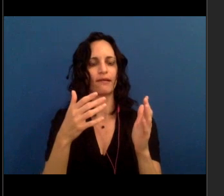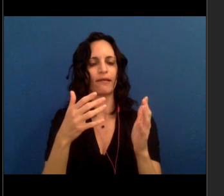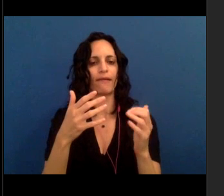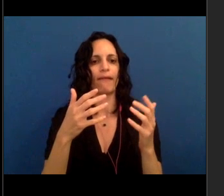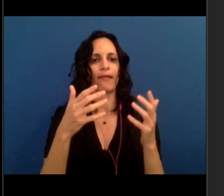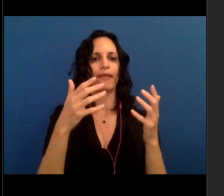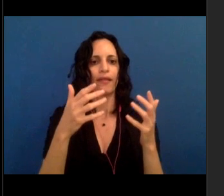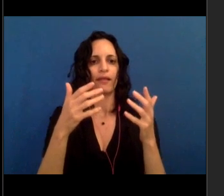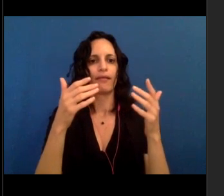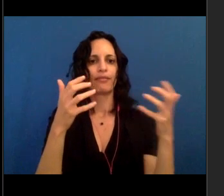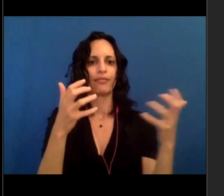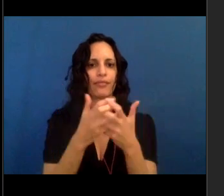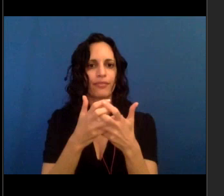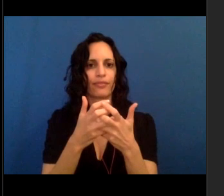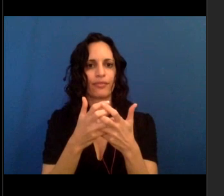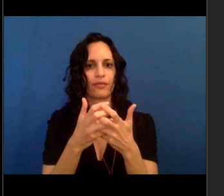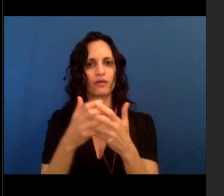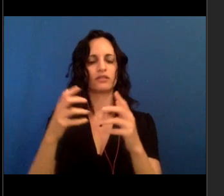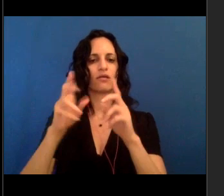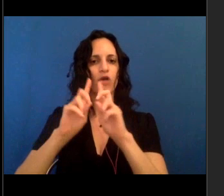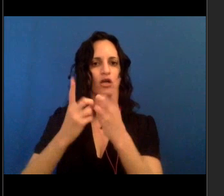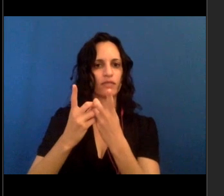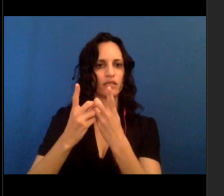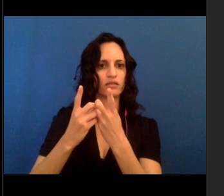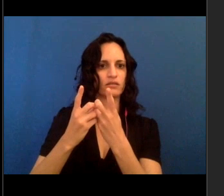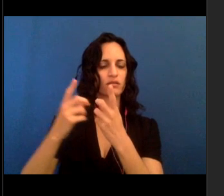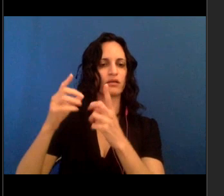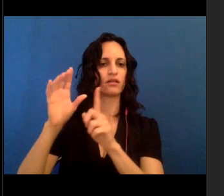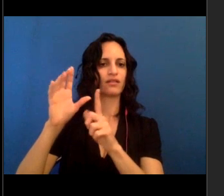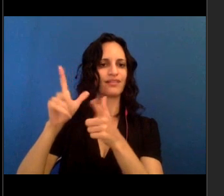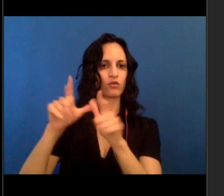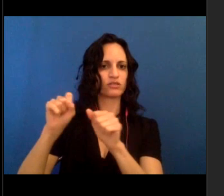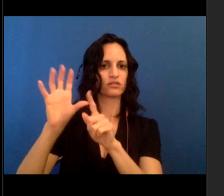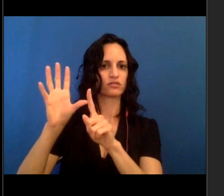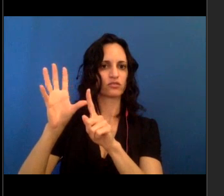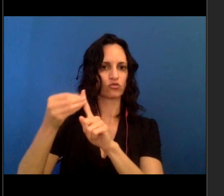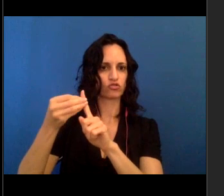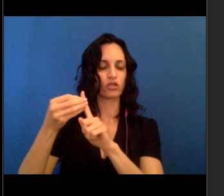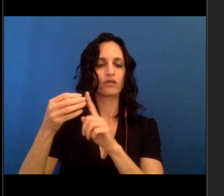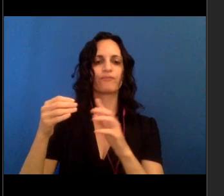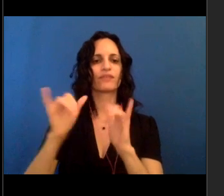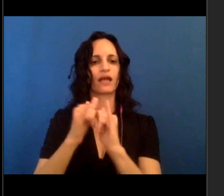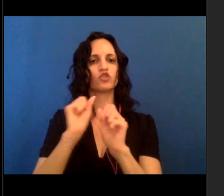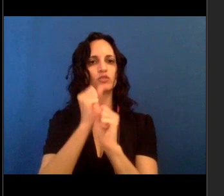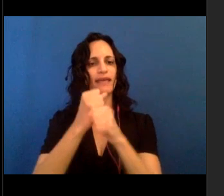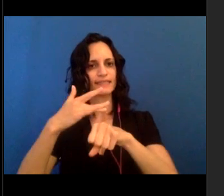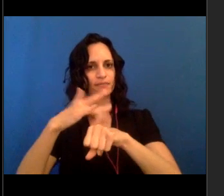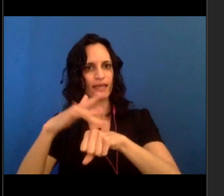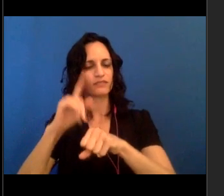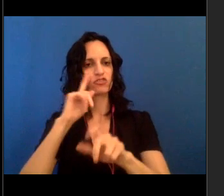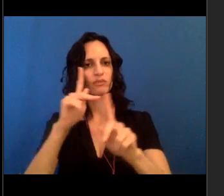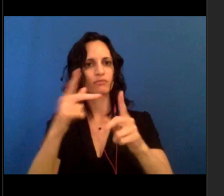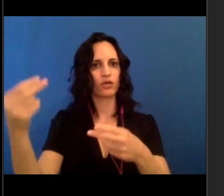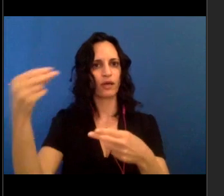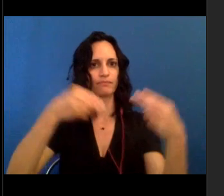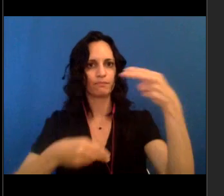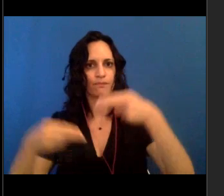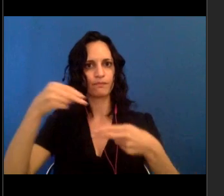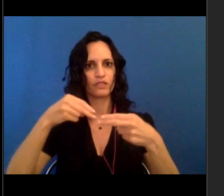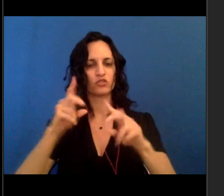linguistics culture? Basically, how are you going to make space for students to come into your department as opposed to expecting